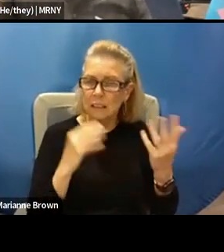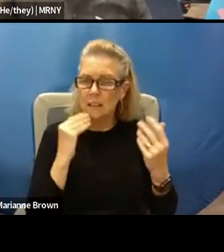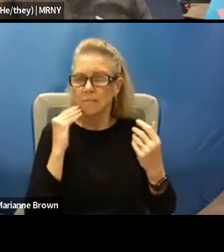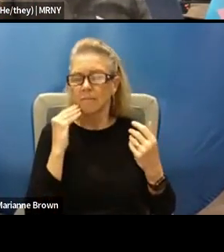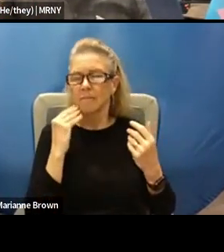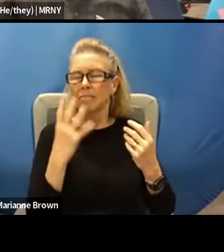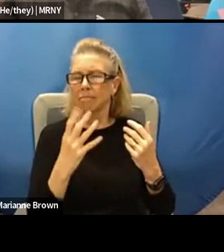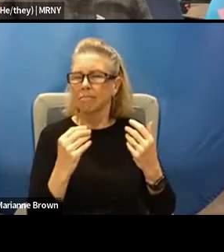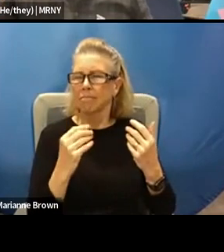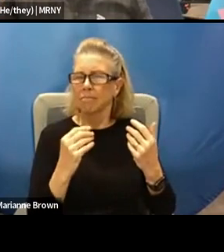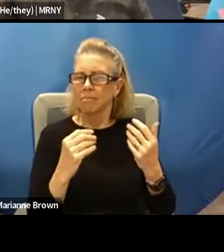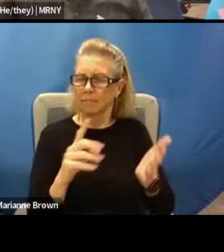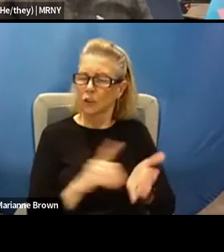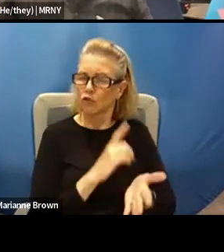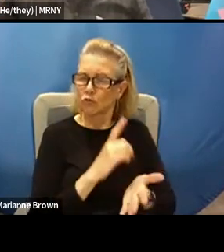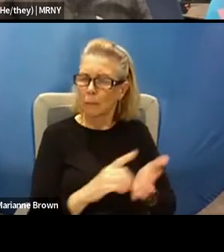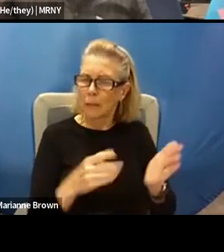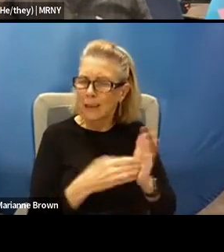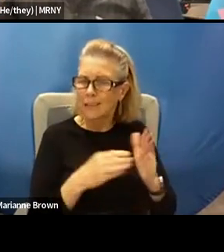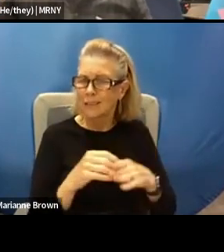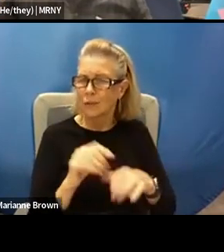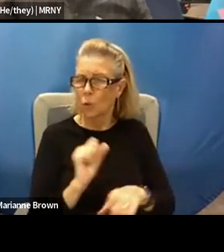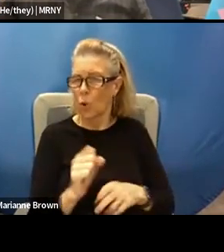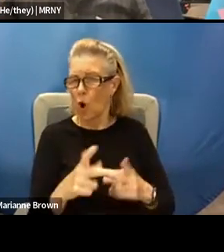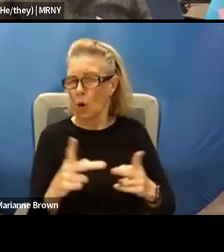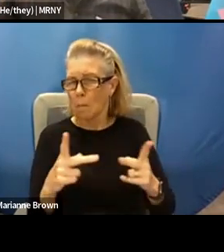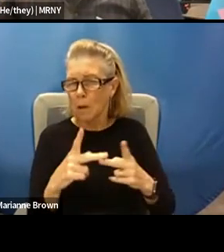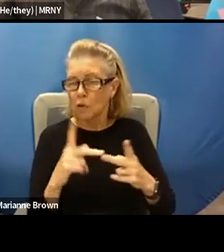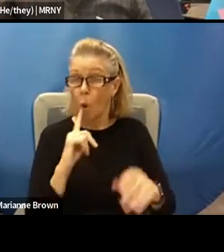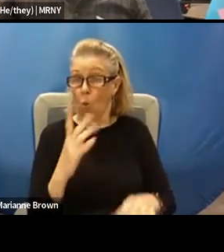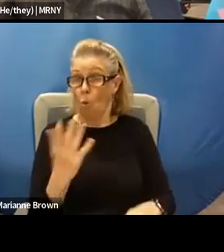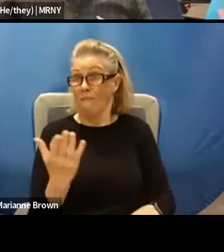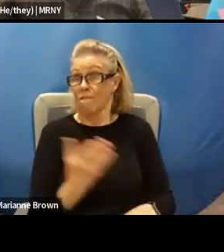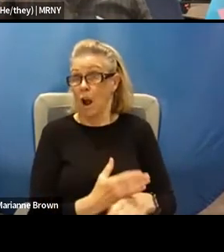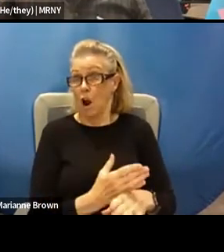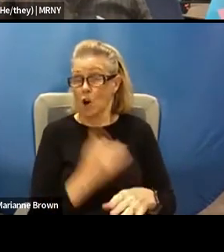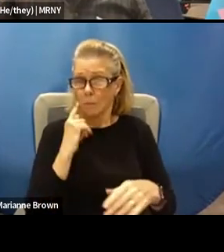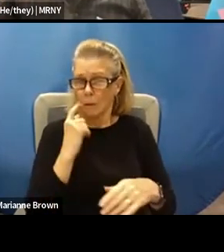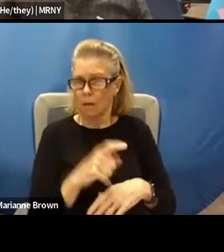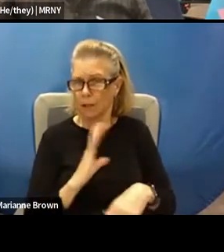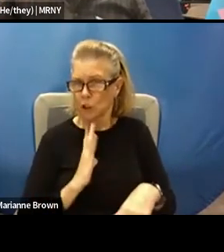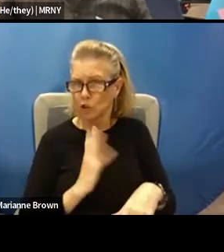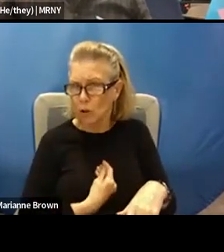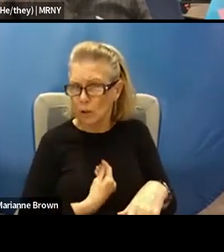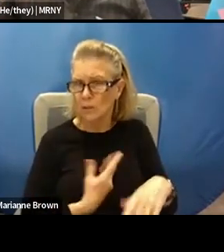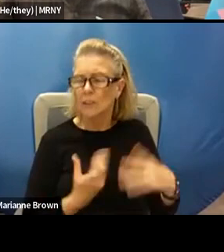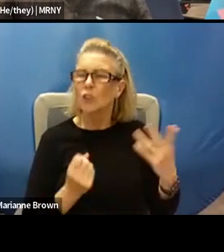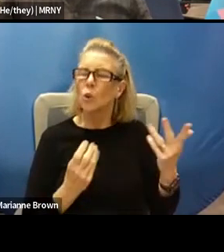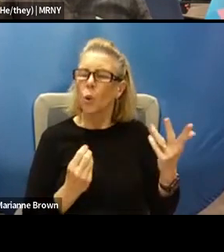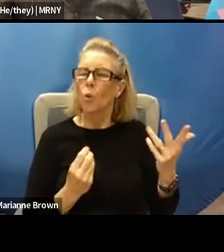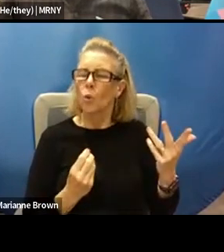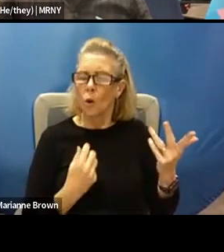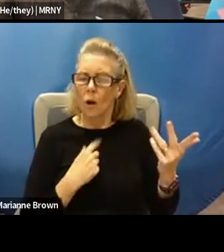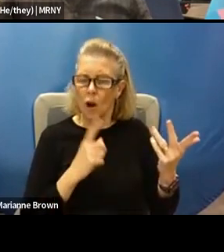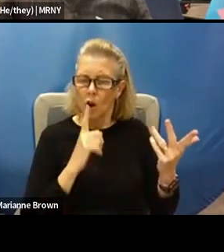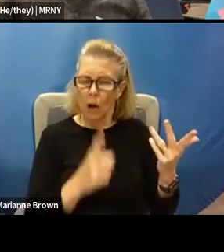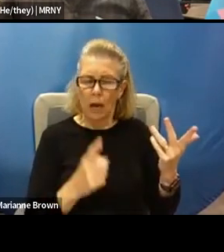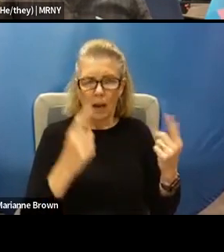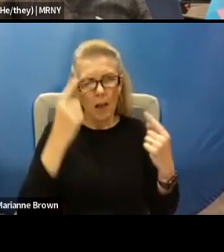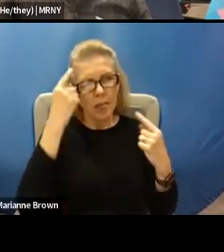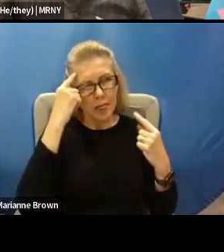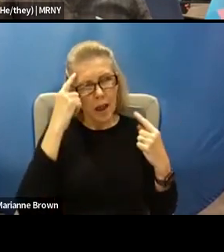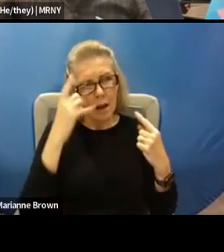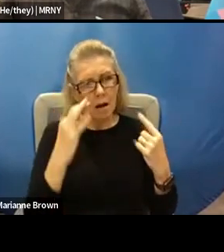being discriminated against in the workplace, who are being fired for being trans. And so I really think